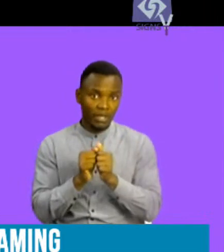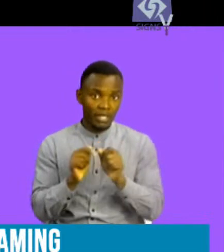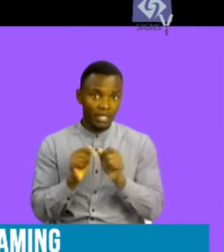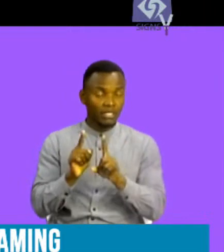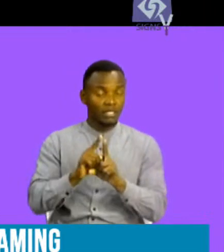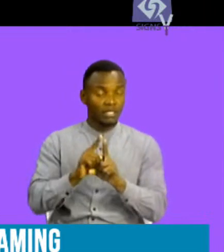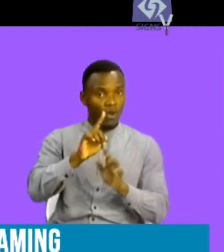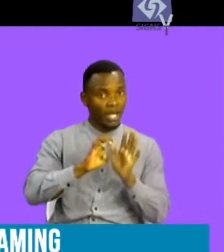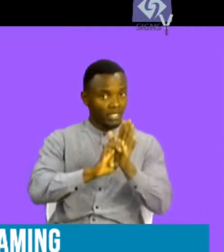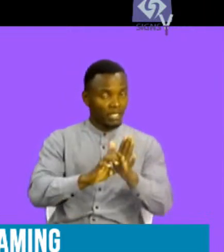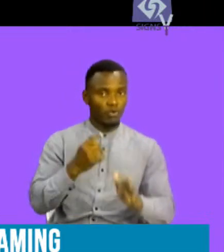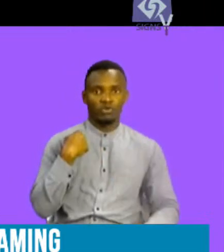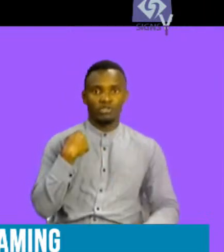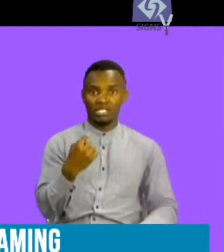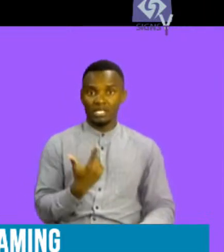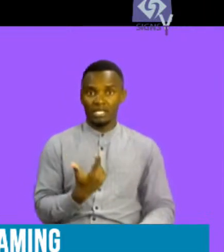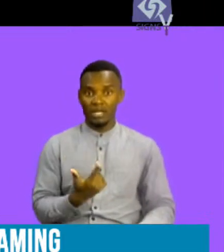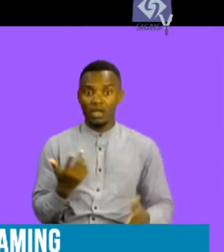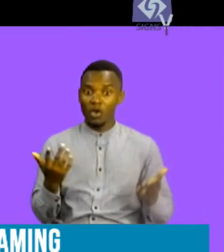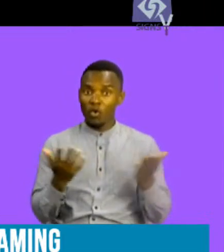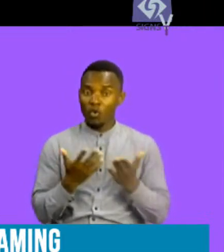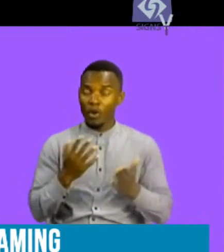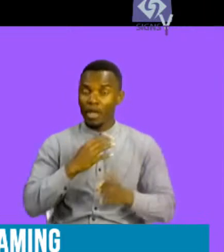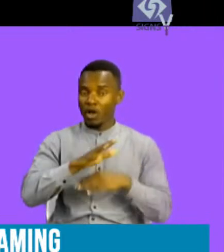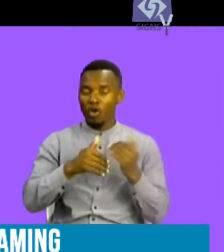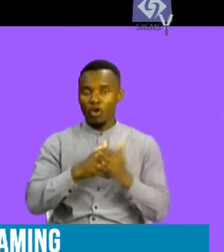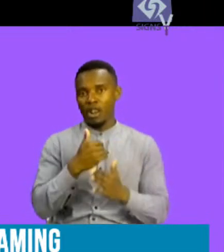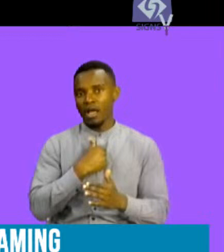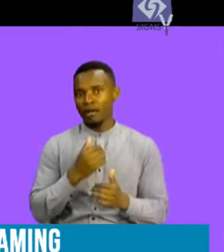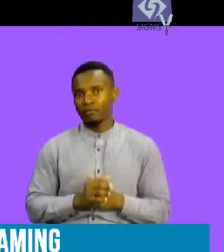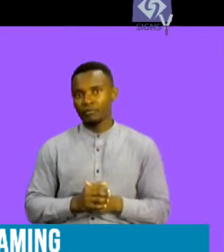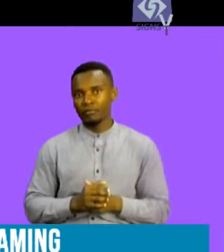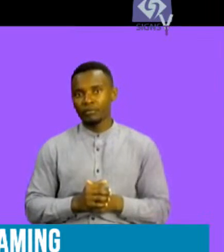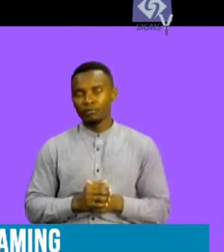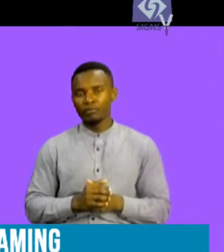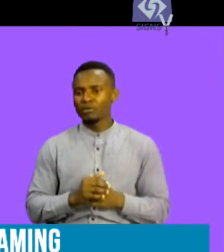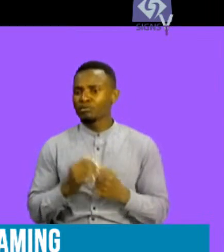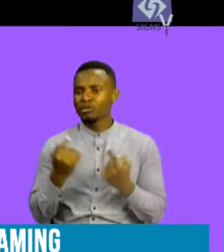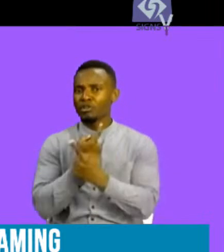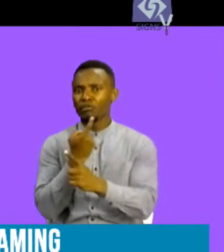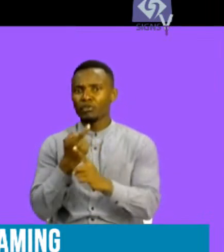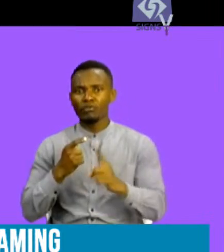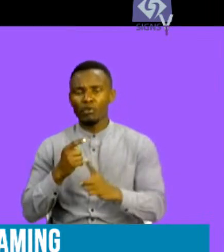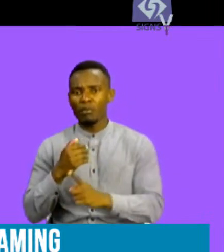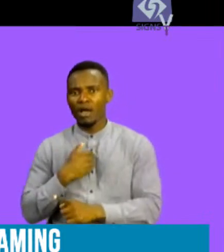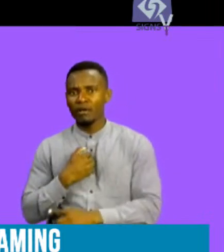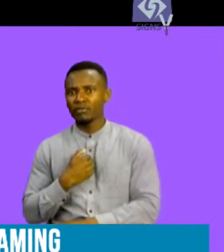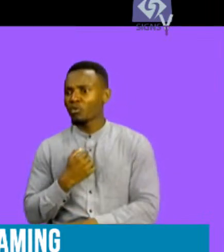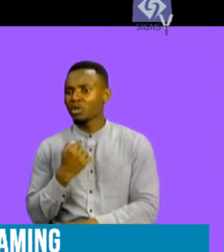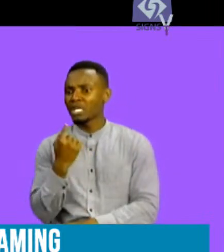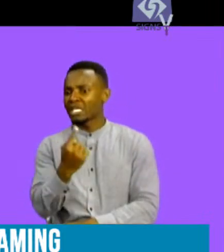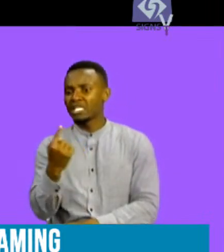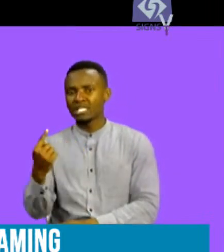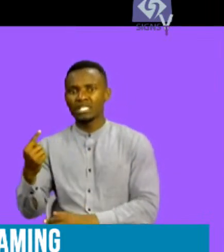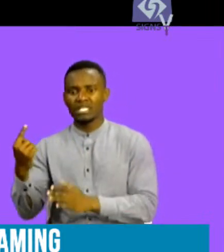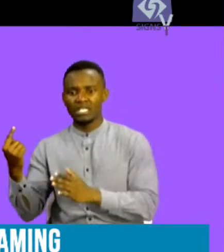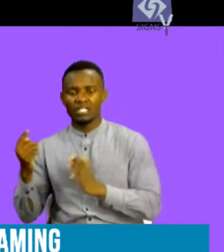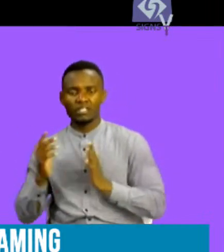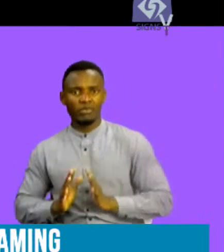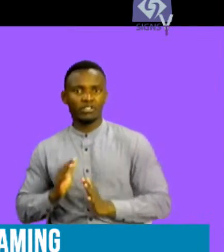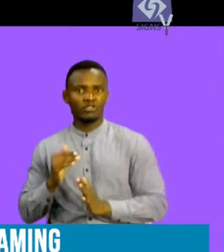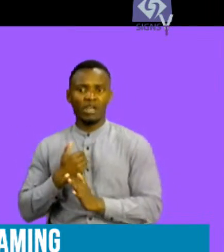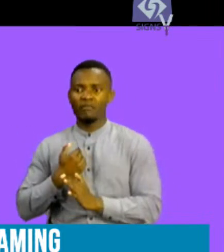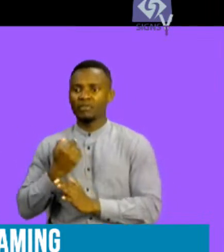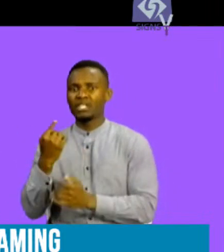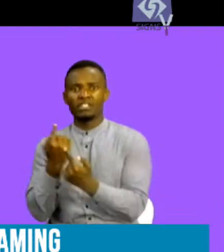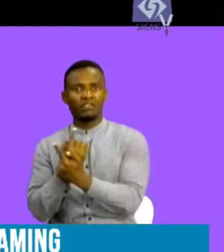yesterday, where we all, instead of having one partner working doing a small activity at Langata, another one at